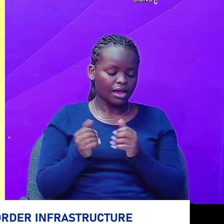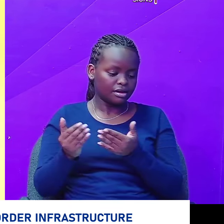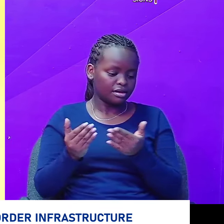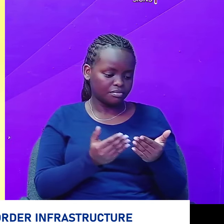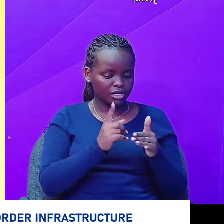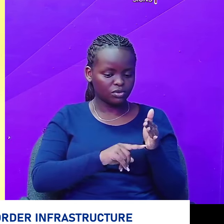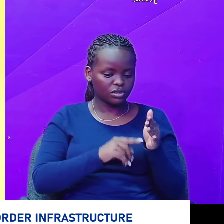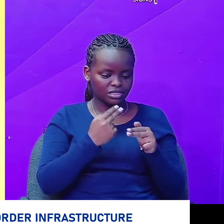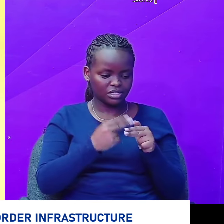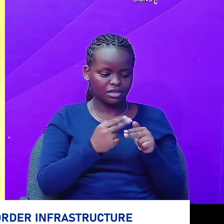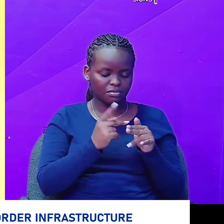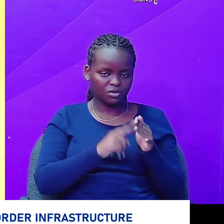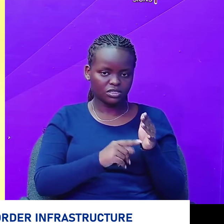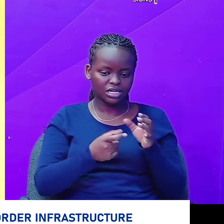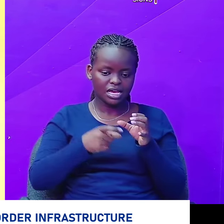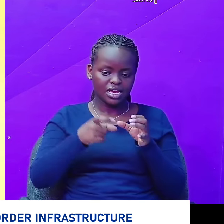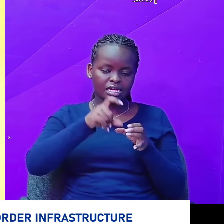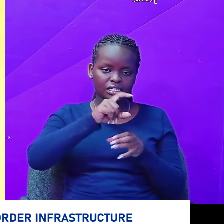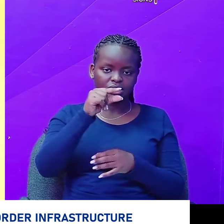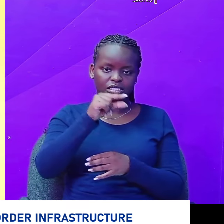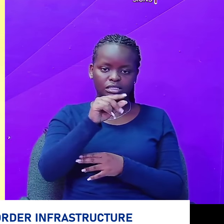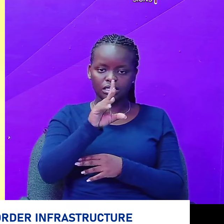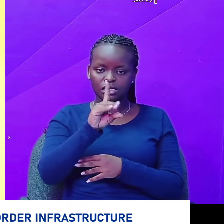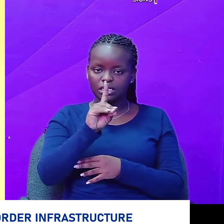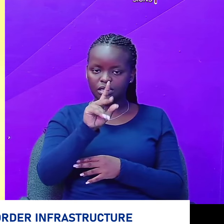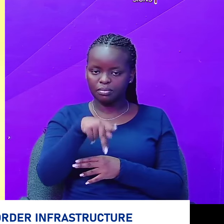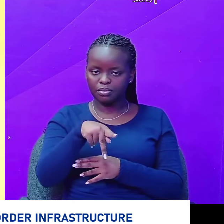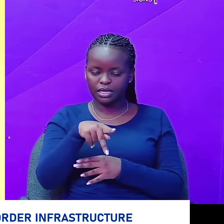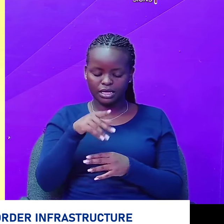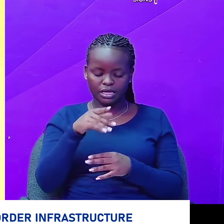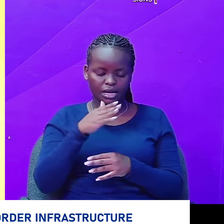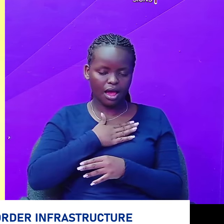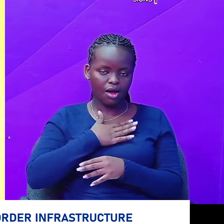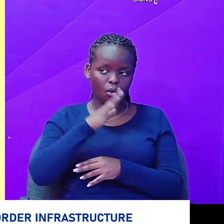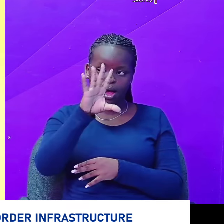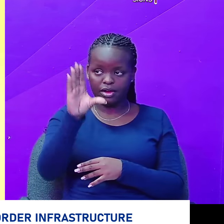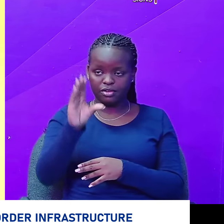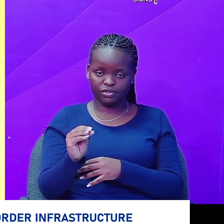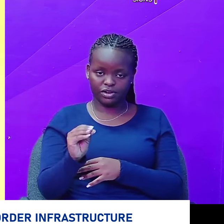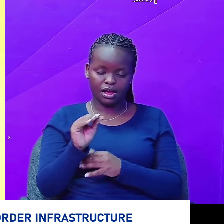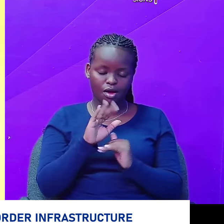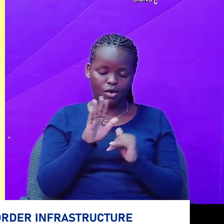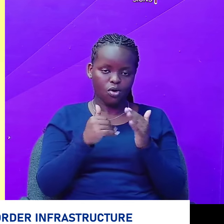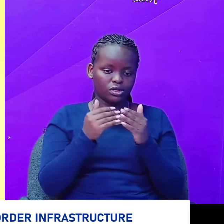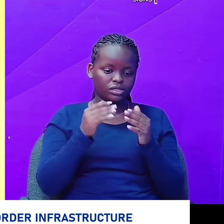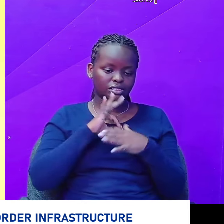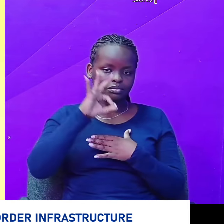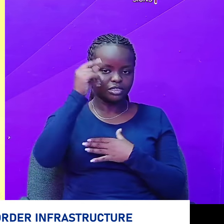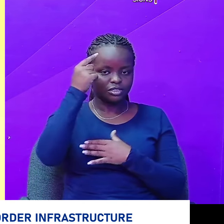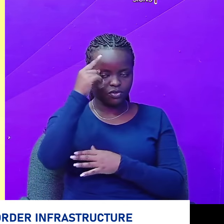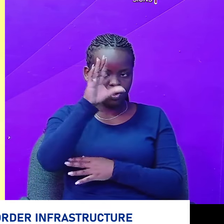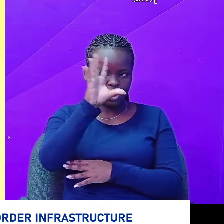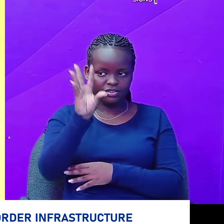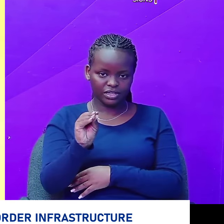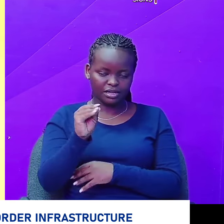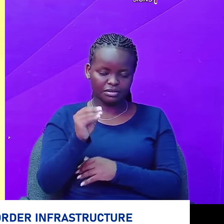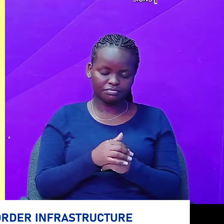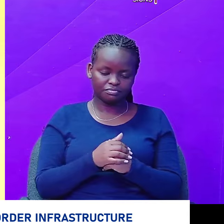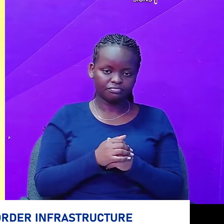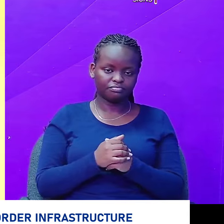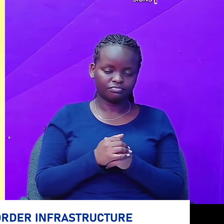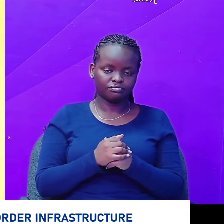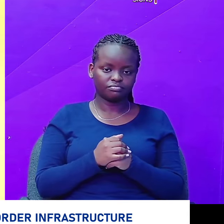call increase on GDP in our continent, and this is the whole spirit of the Africa Continental Free Trade that has